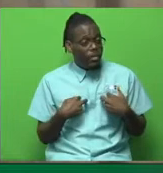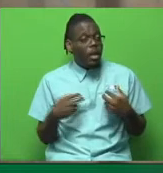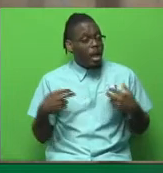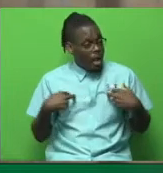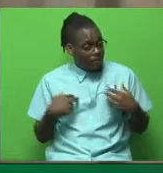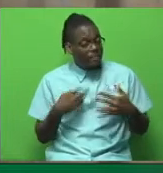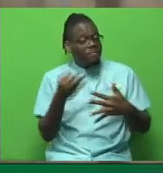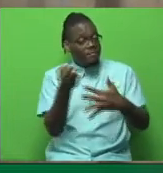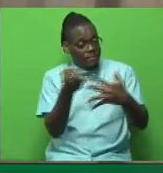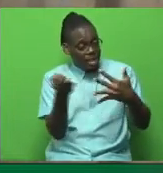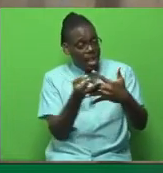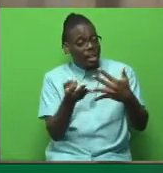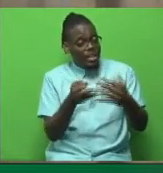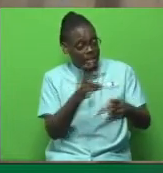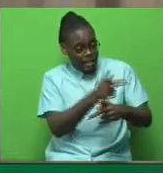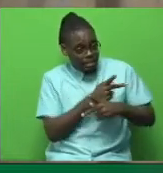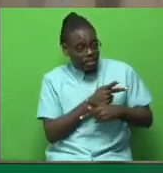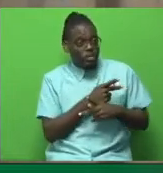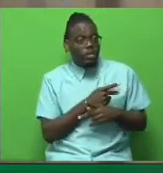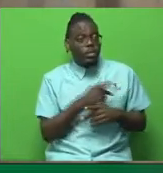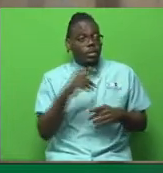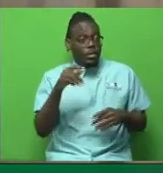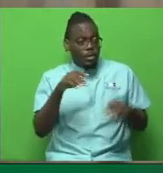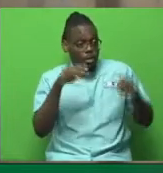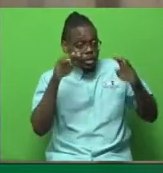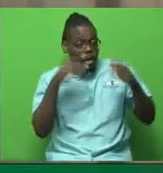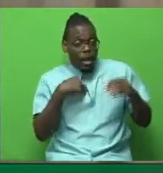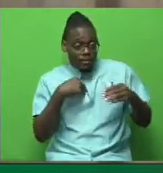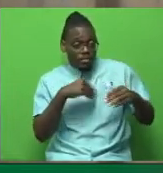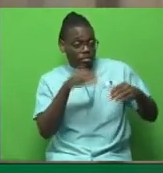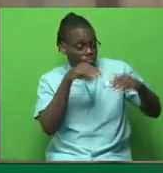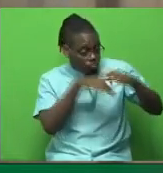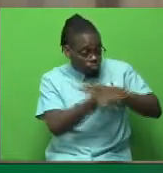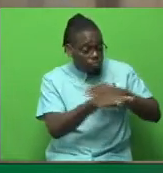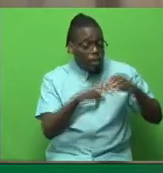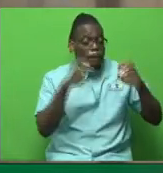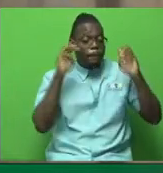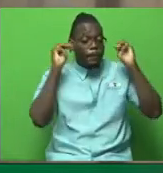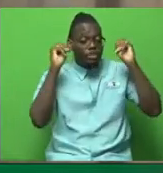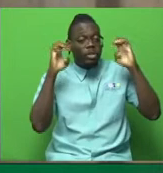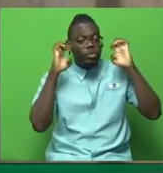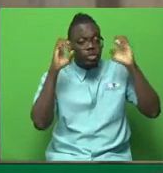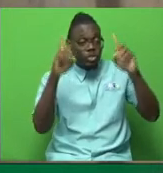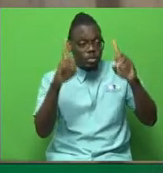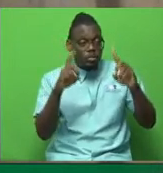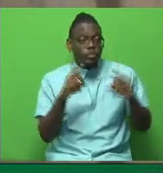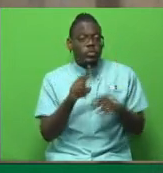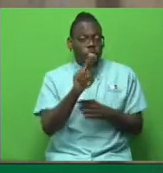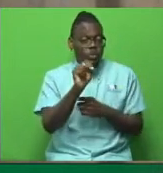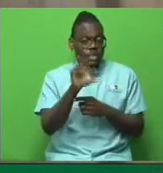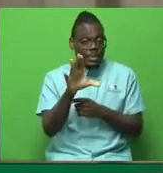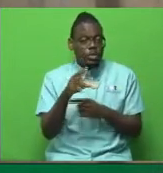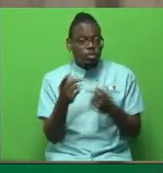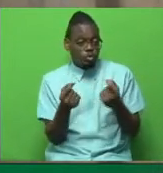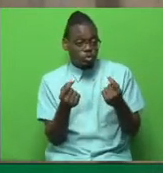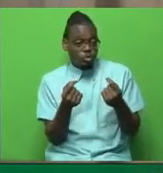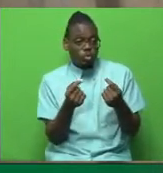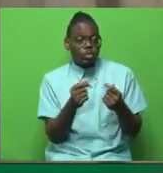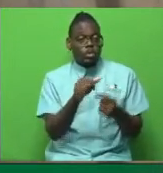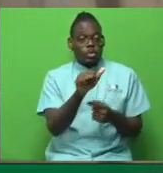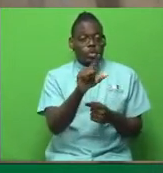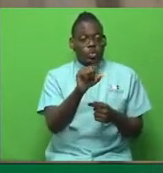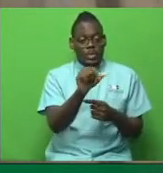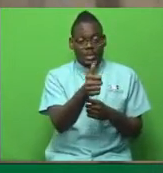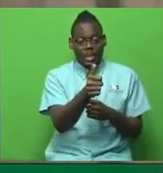you go into the Ministry of Education what obtained what happened between 2010 and 2015 the records exist